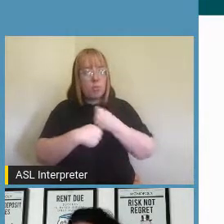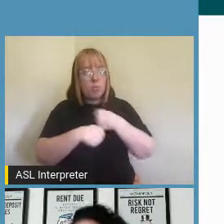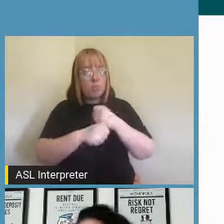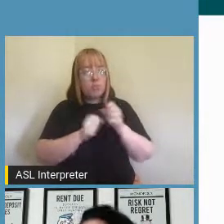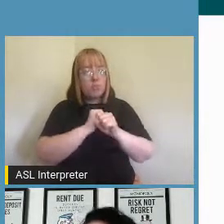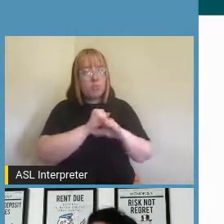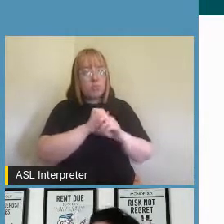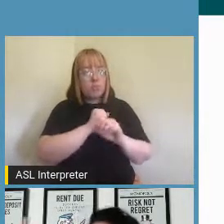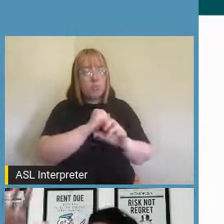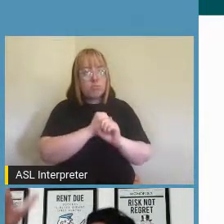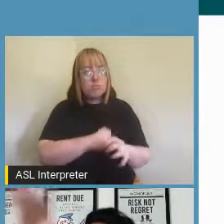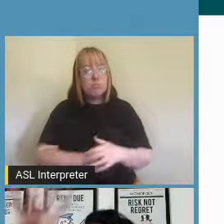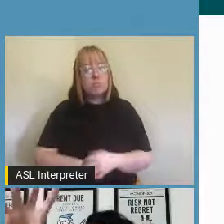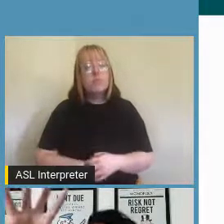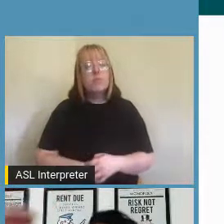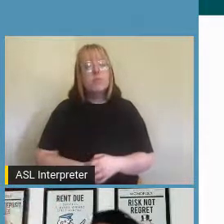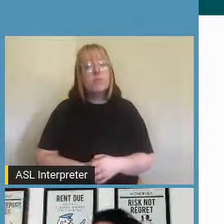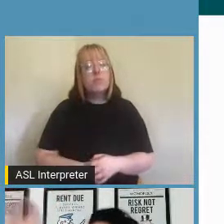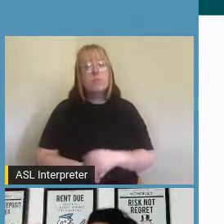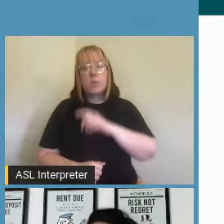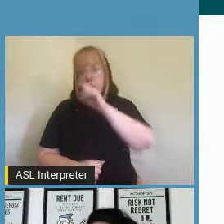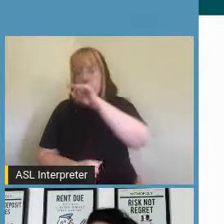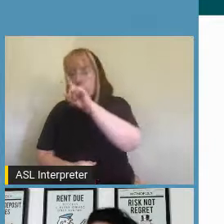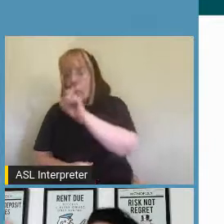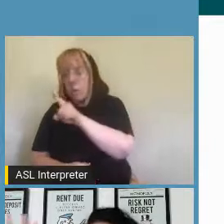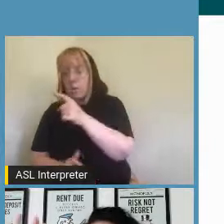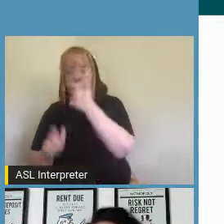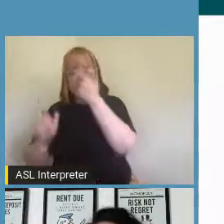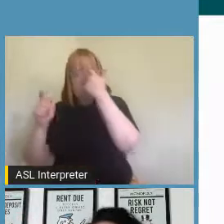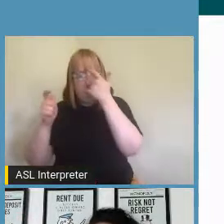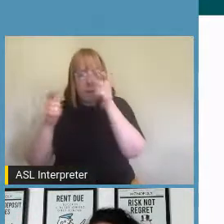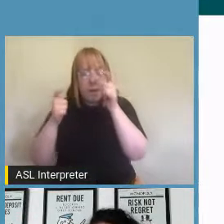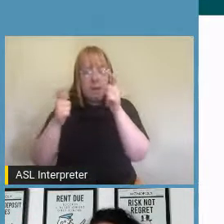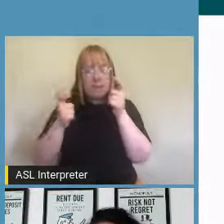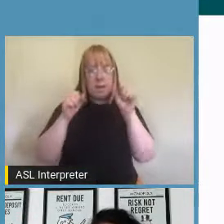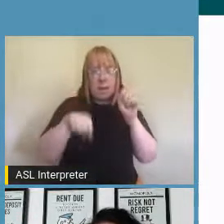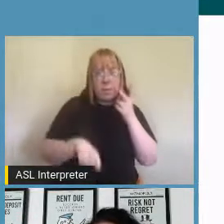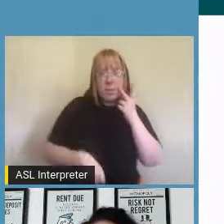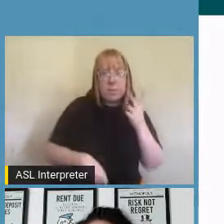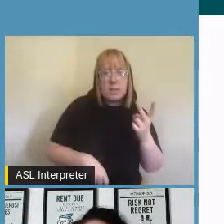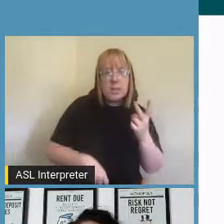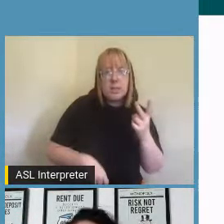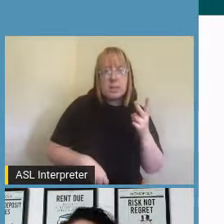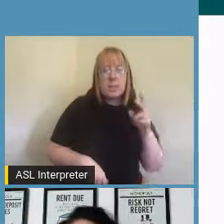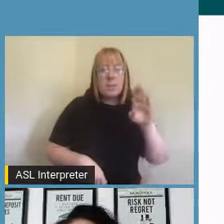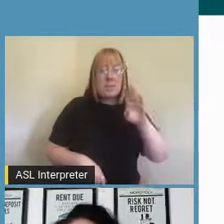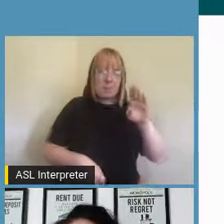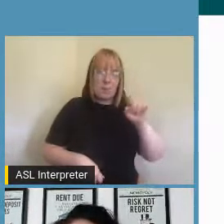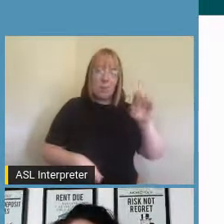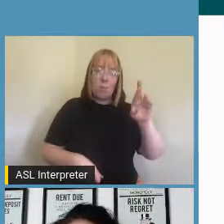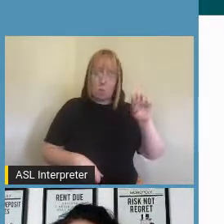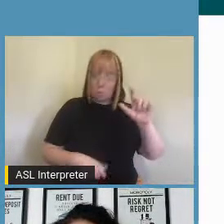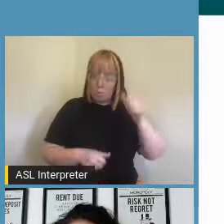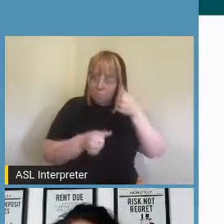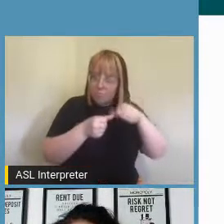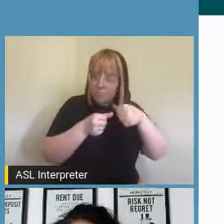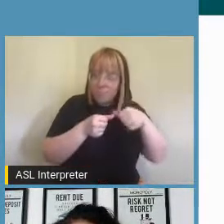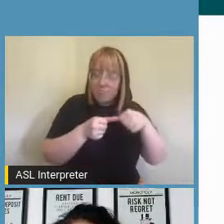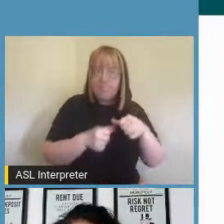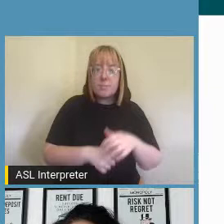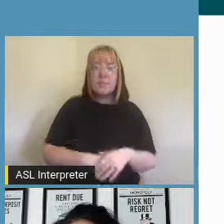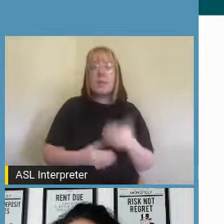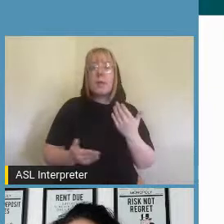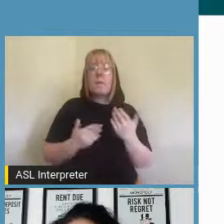mindset to the questions to what we want to be able to see, aka the B-roll. And this is typically what you might